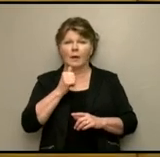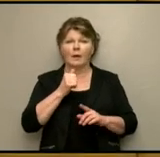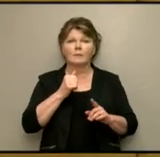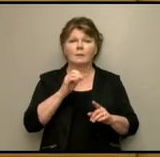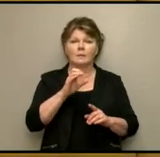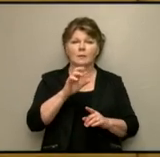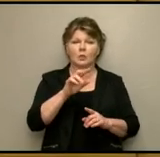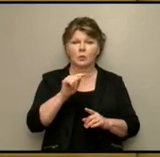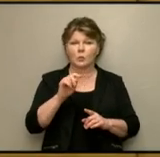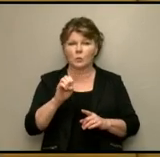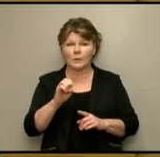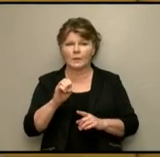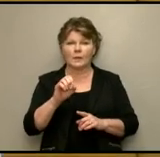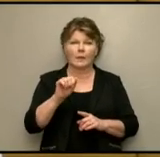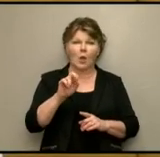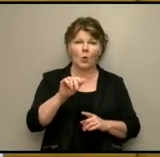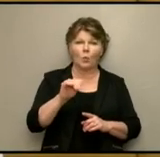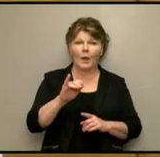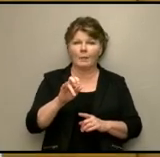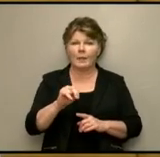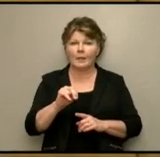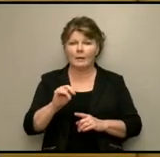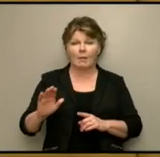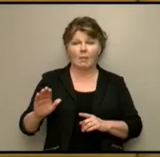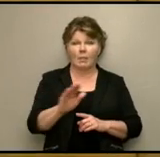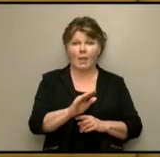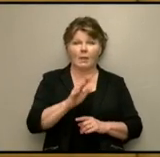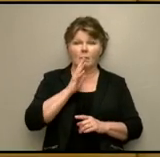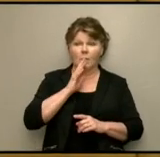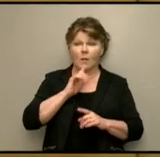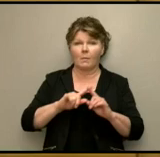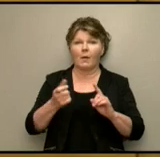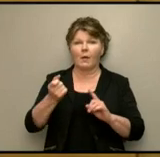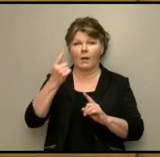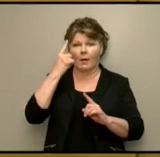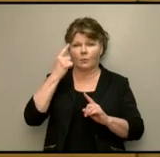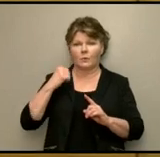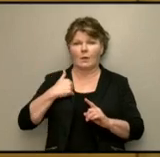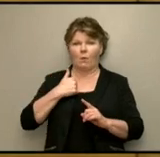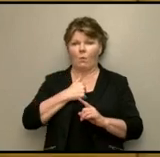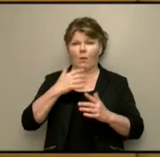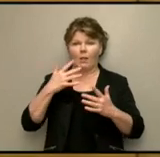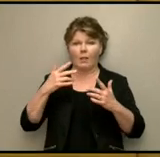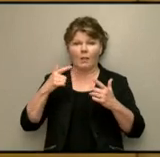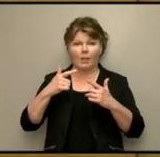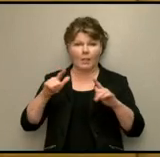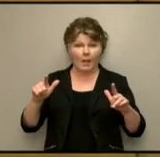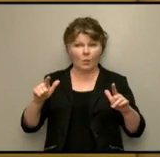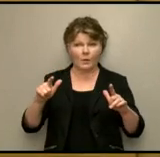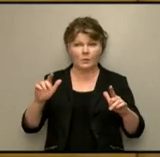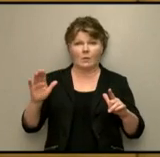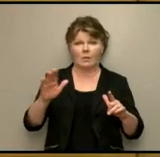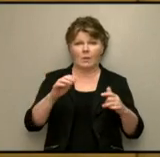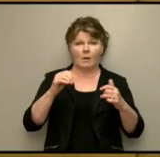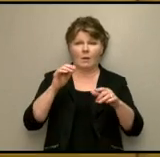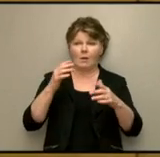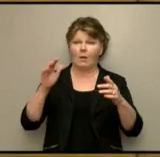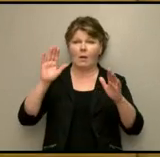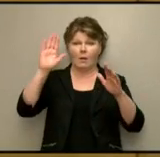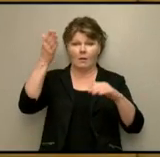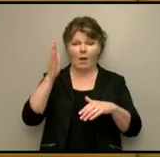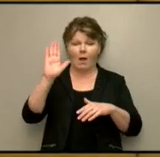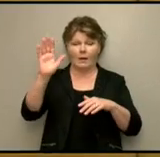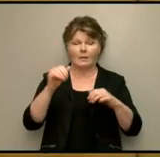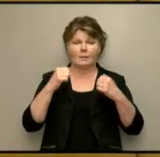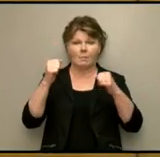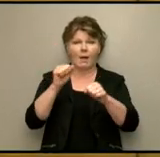and Arabians, we hear them yet telling in our own tongues the mighty works of God." And all were amazed and